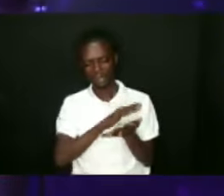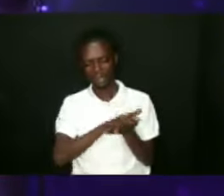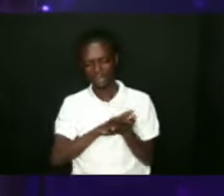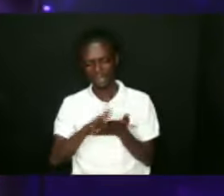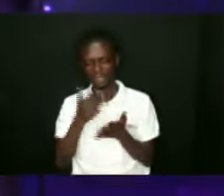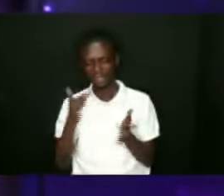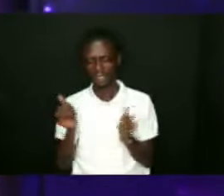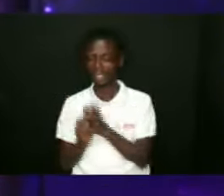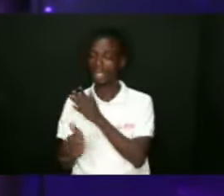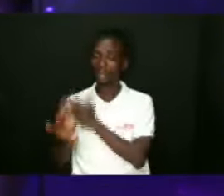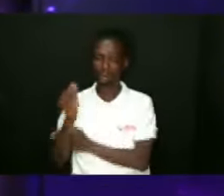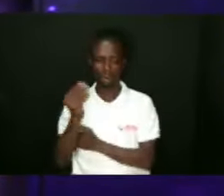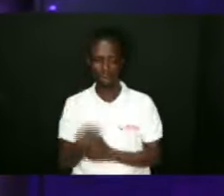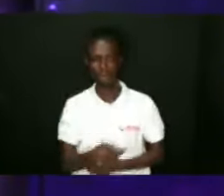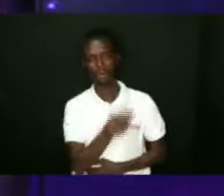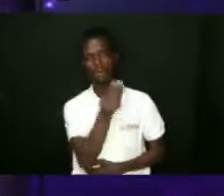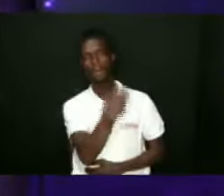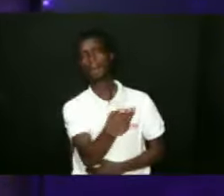want